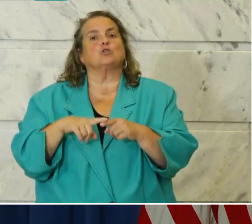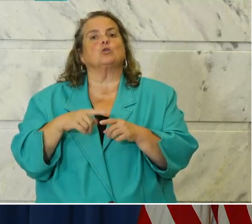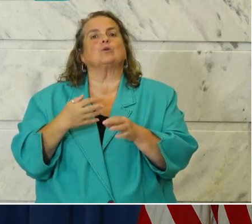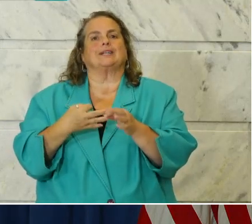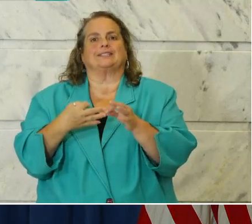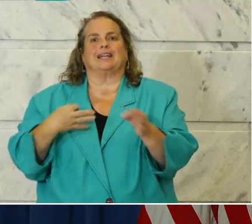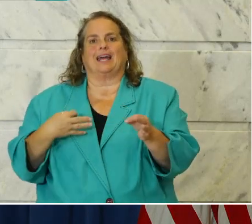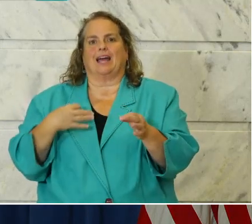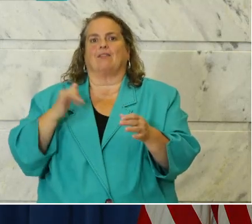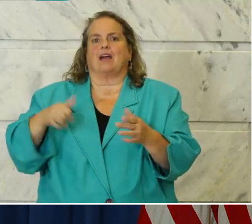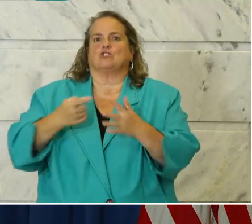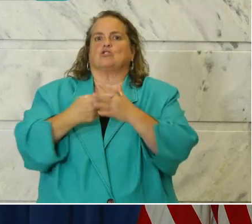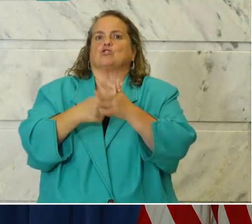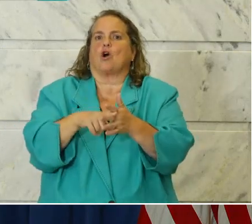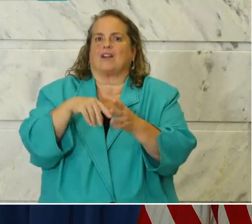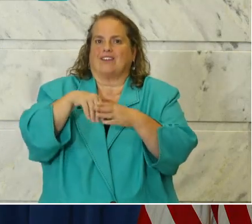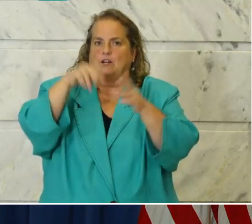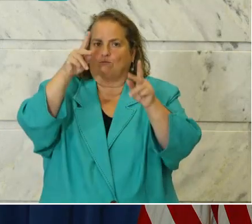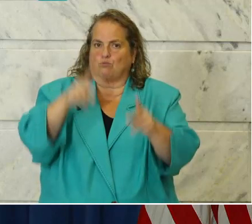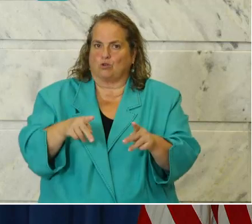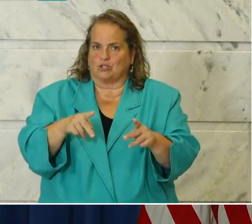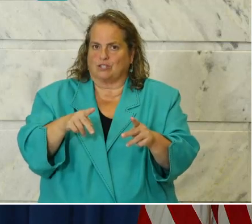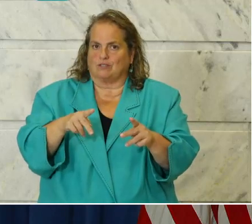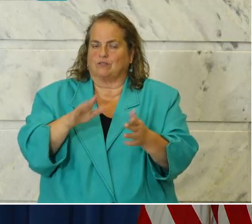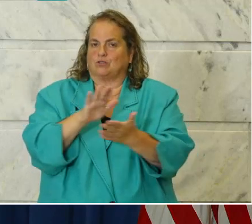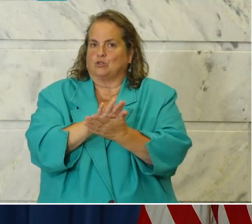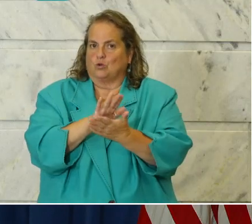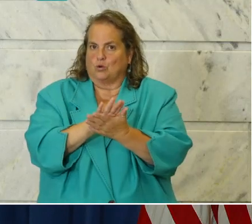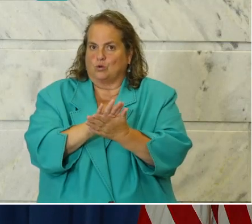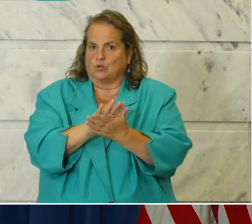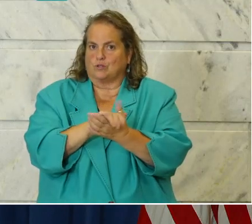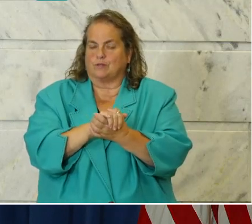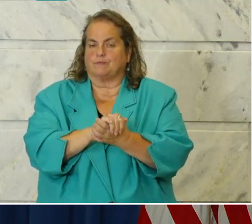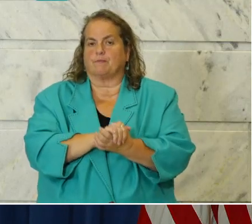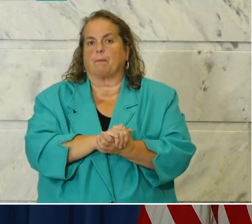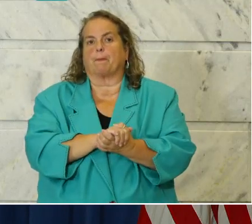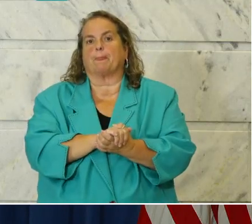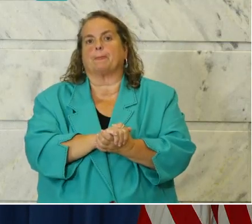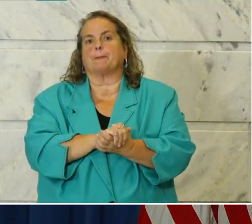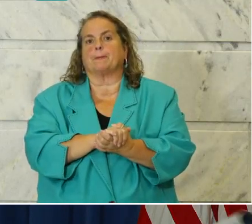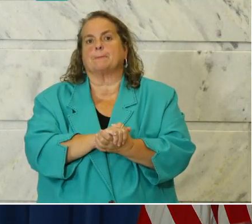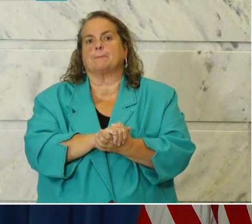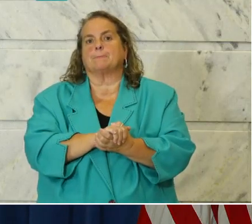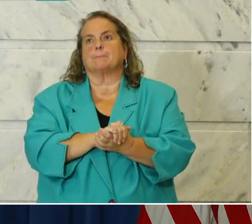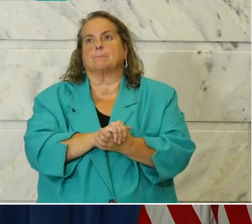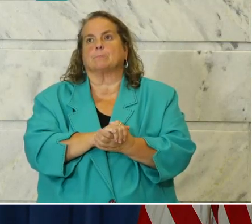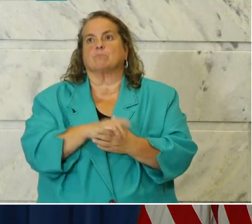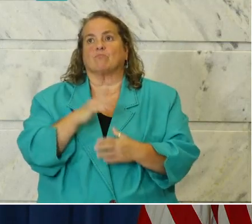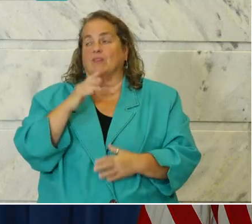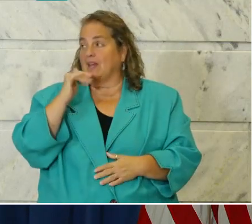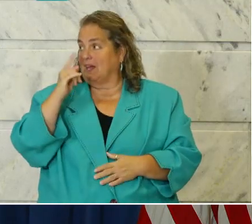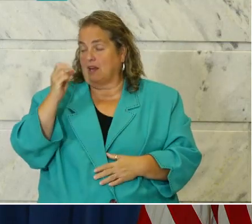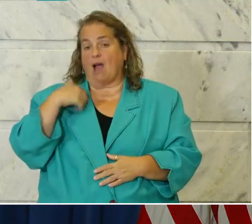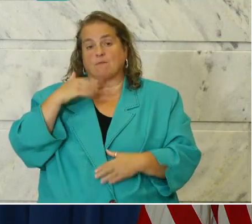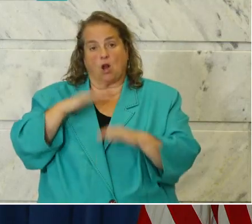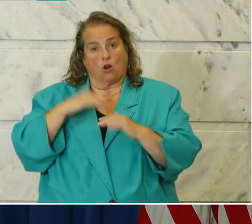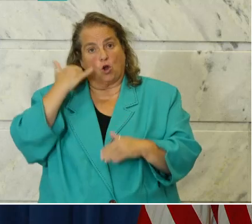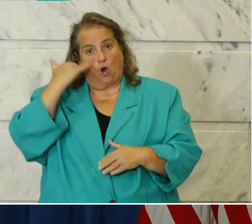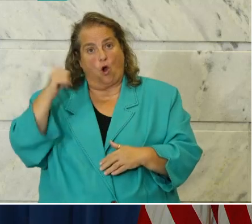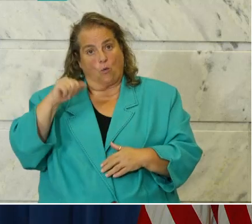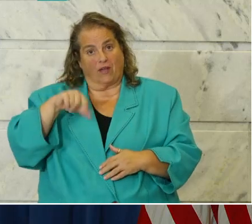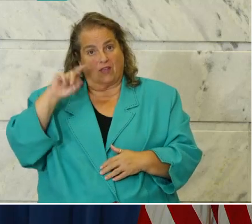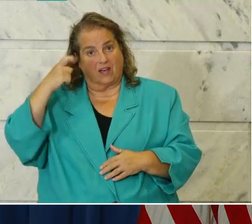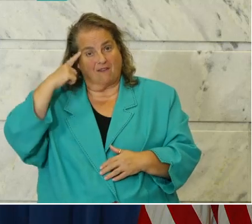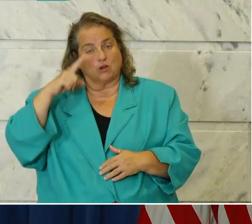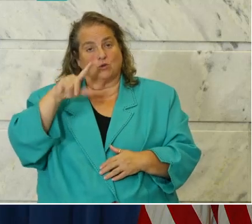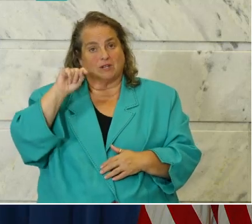in-person instruction and using non-traditional instruction to start the school year. And I was on the call with the governor and the lieutenant governor of the